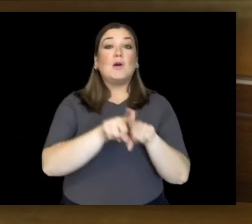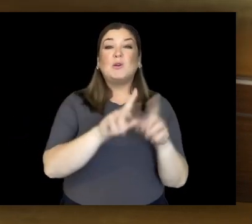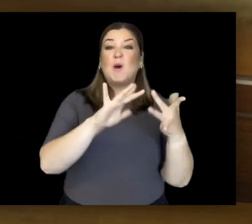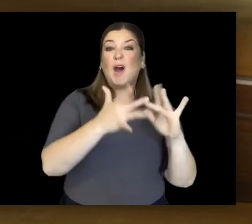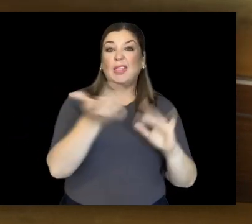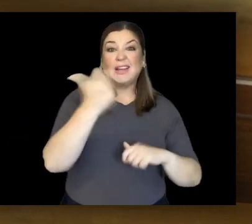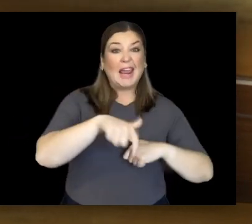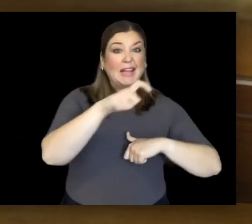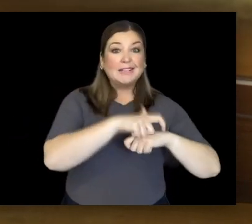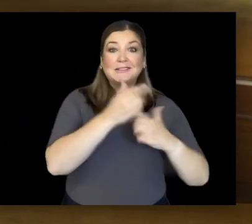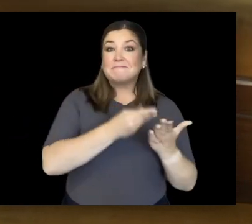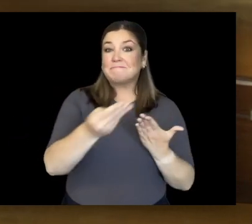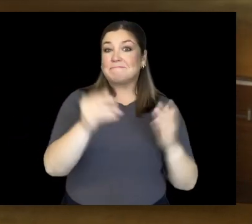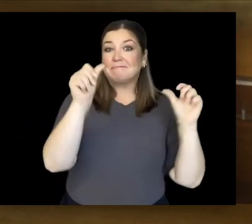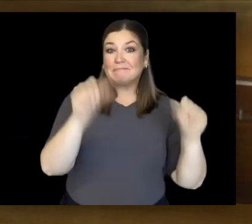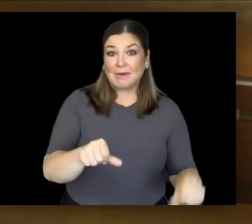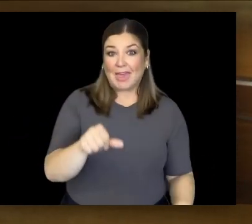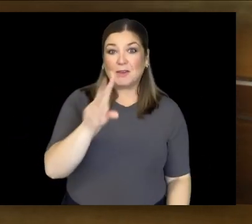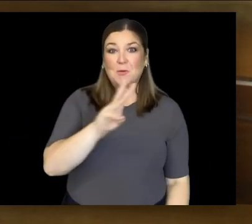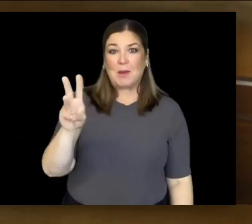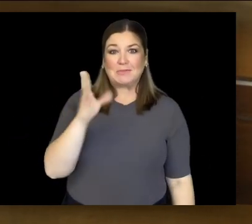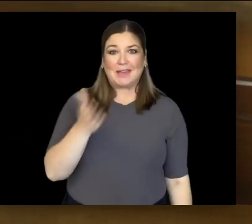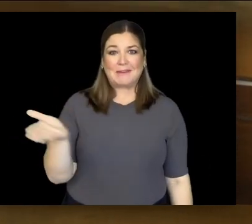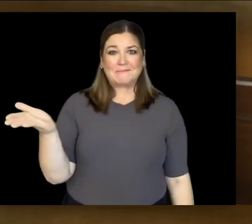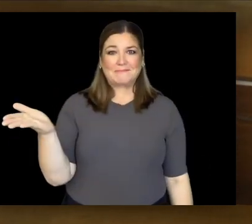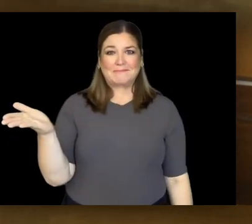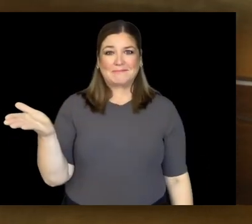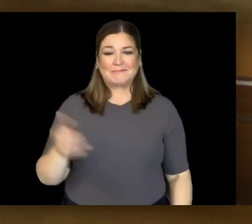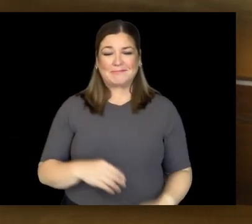can also purchase gifts online anytime at